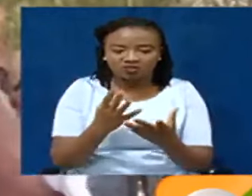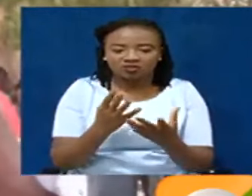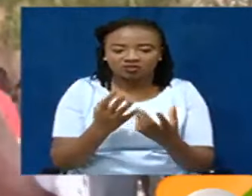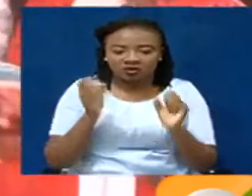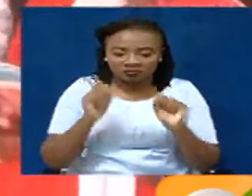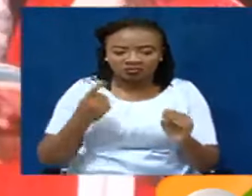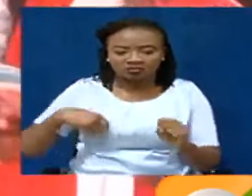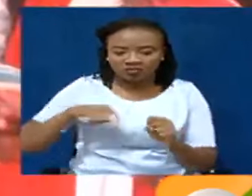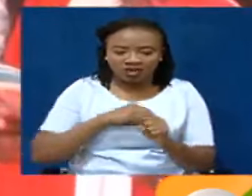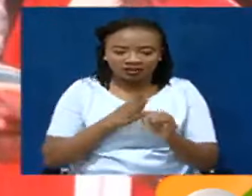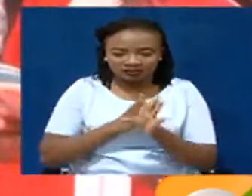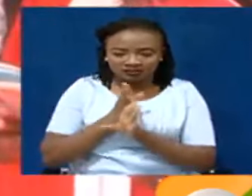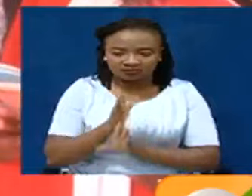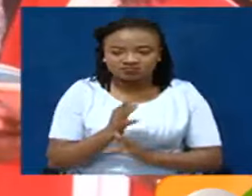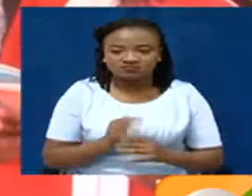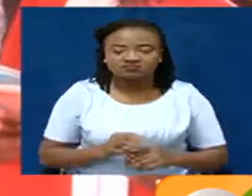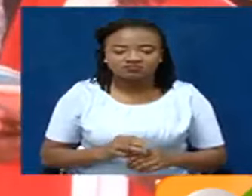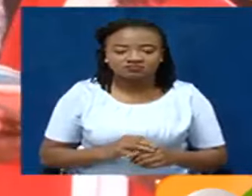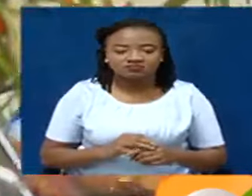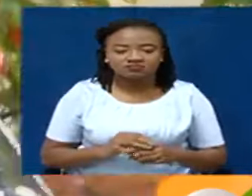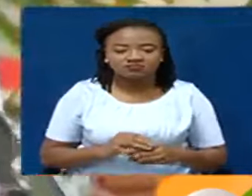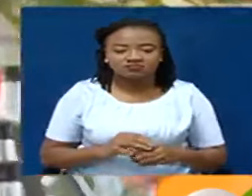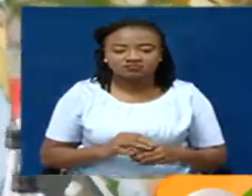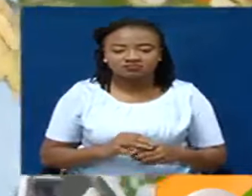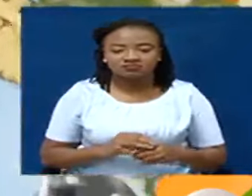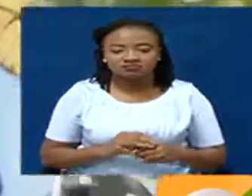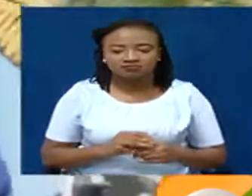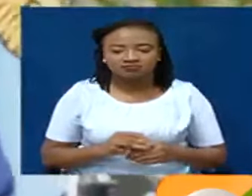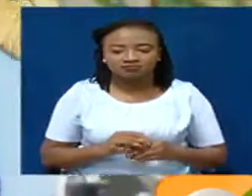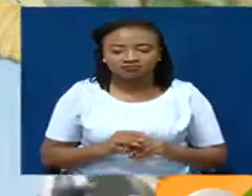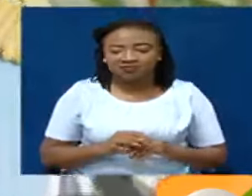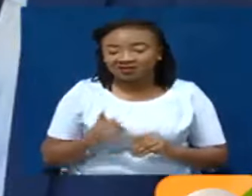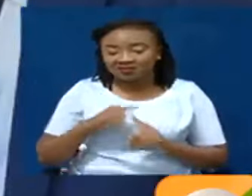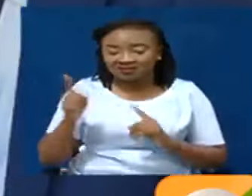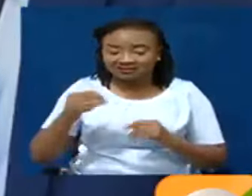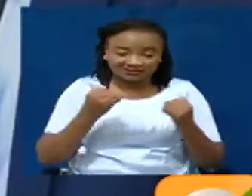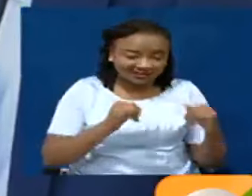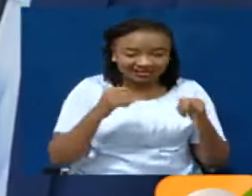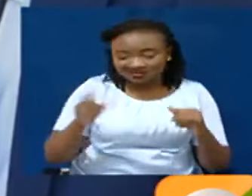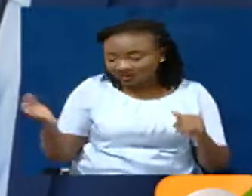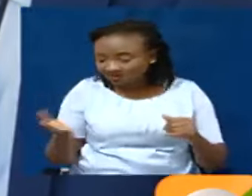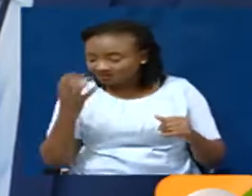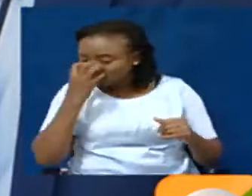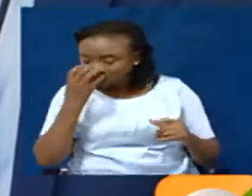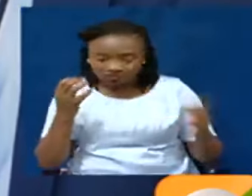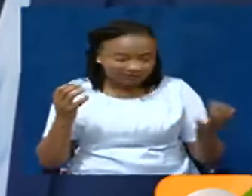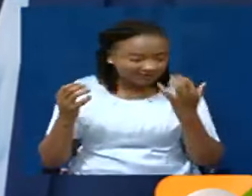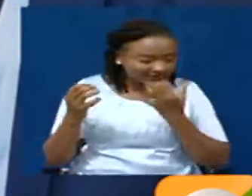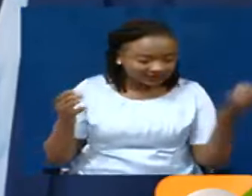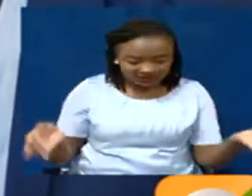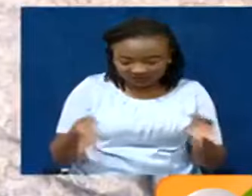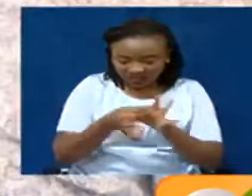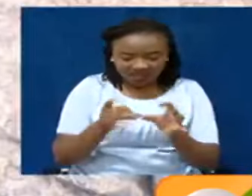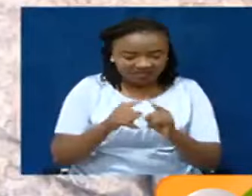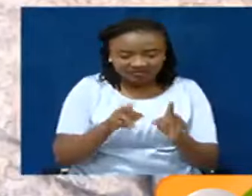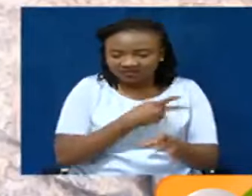wajibika sisi wote. With efforts by religious leaders to reconcile the president and his deputy having hit the wall, the cleric says Kenyans should be